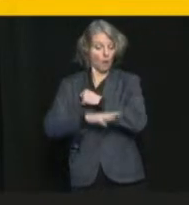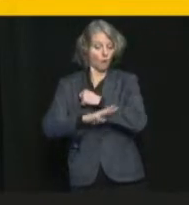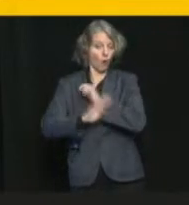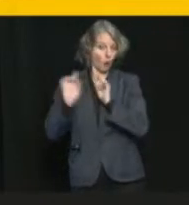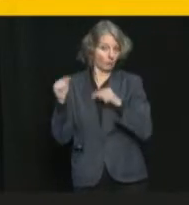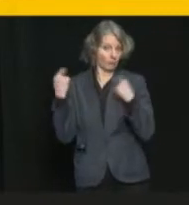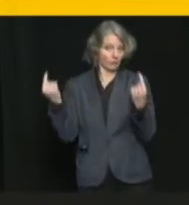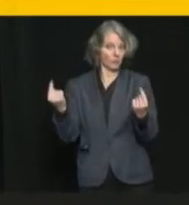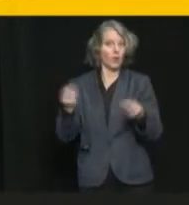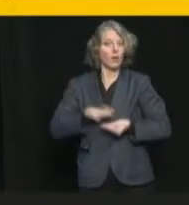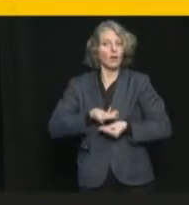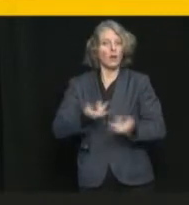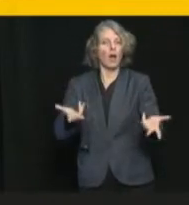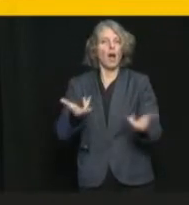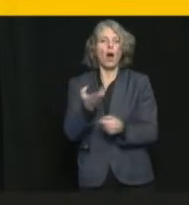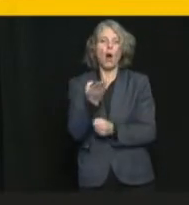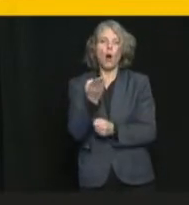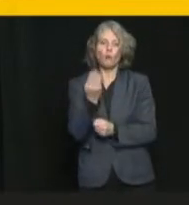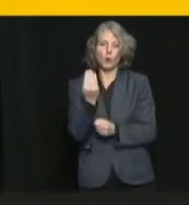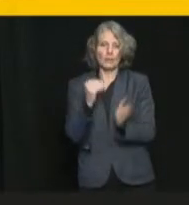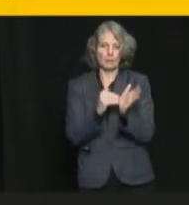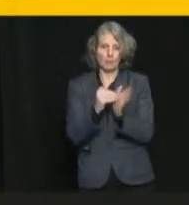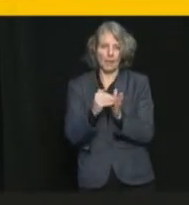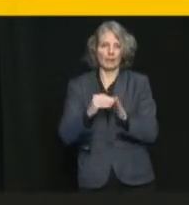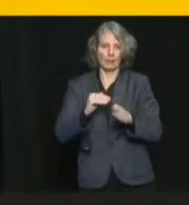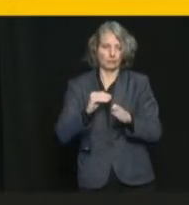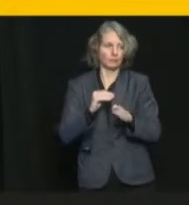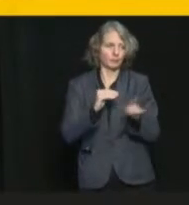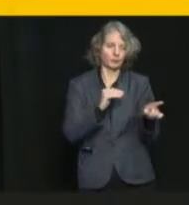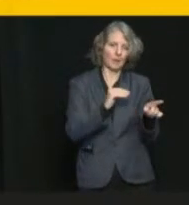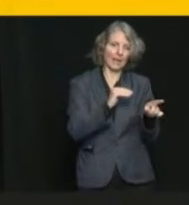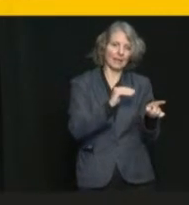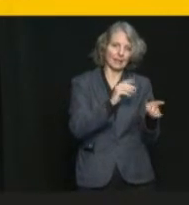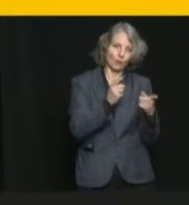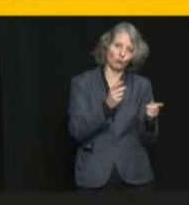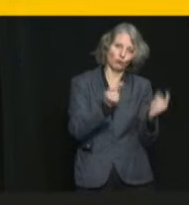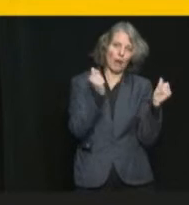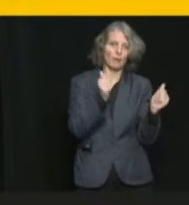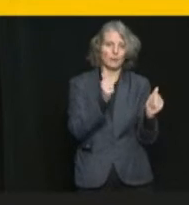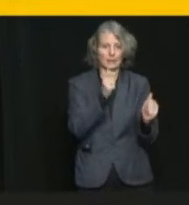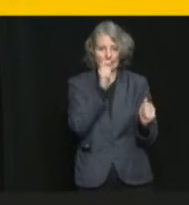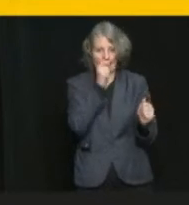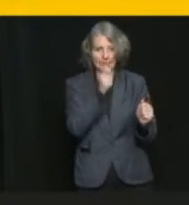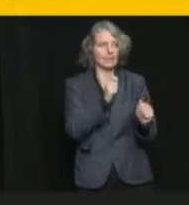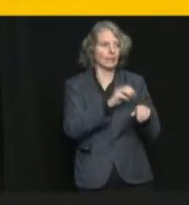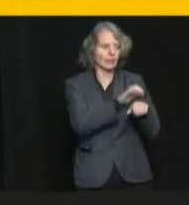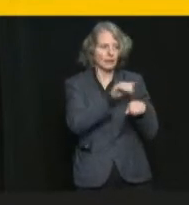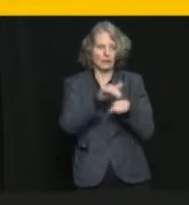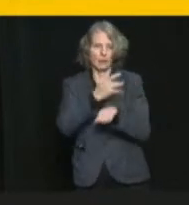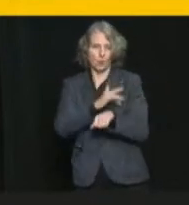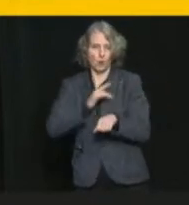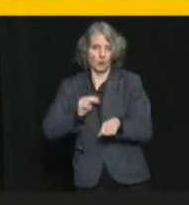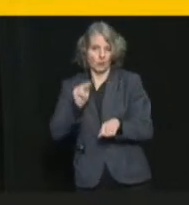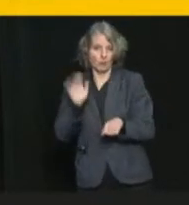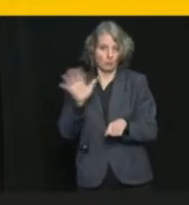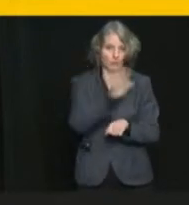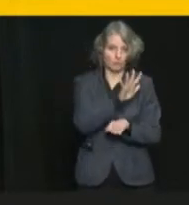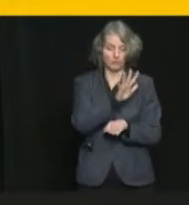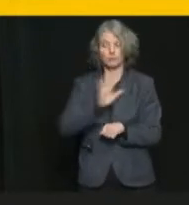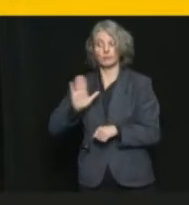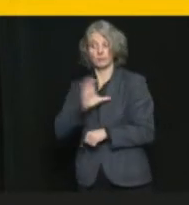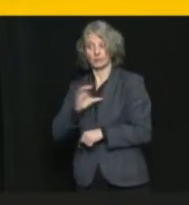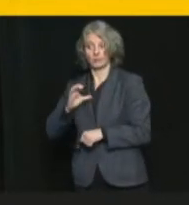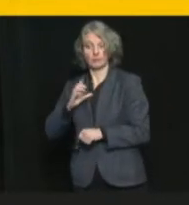14 million rapid test kits to the provinces and territories. The committee's report this morning